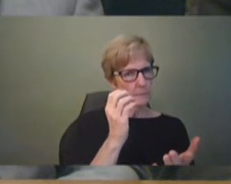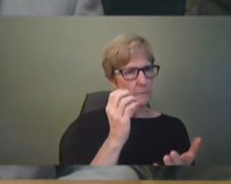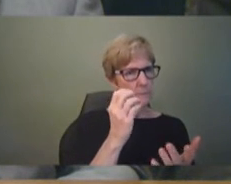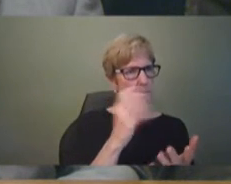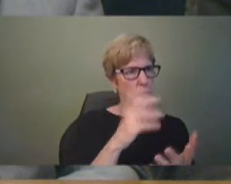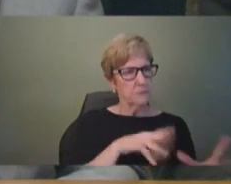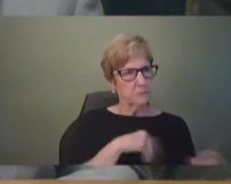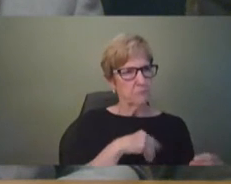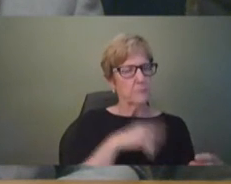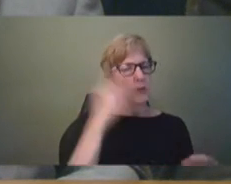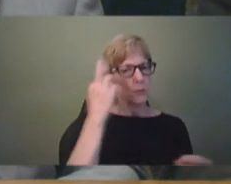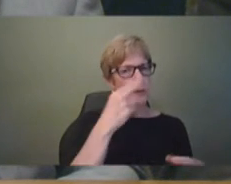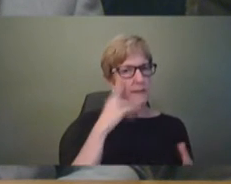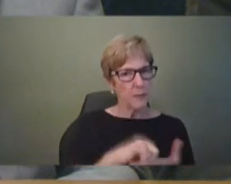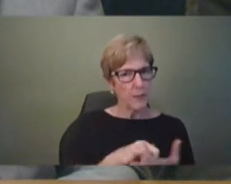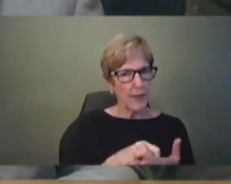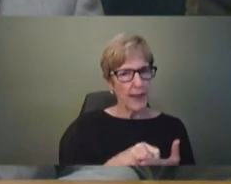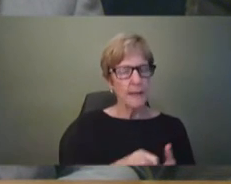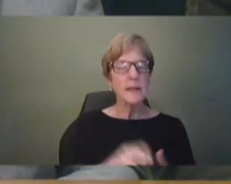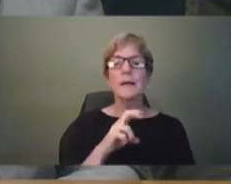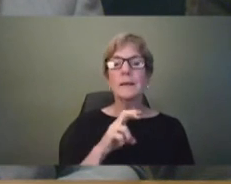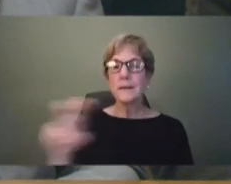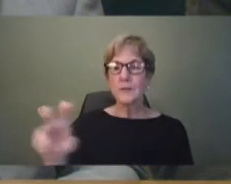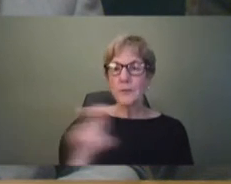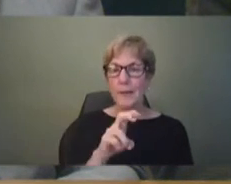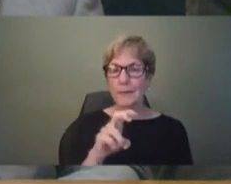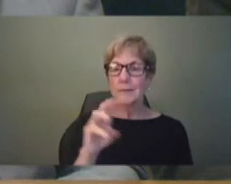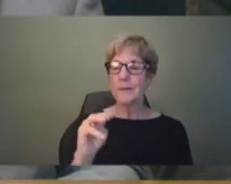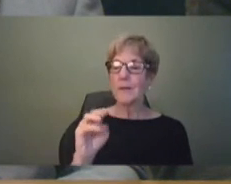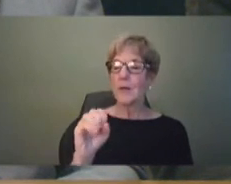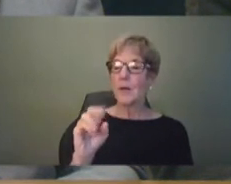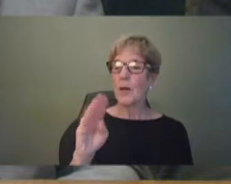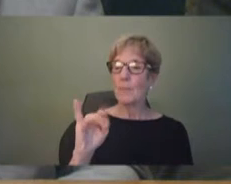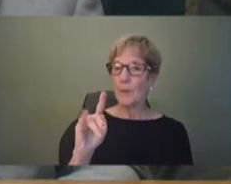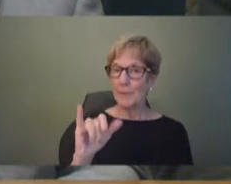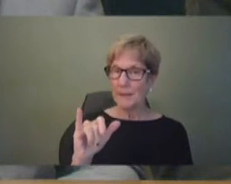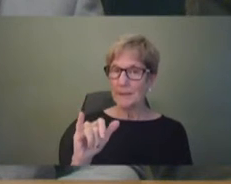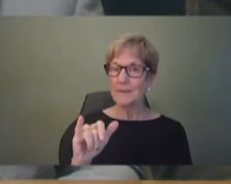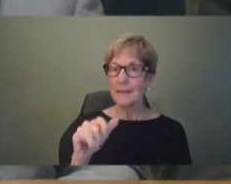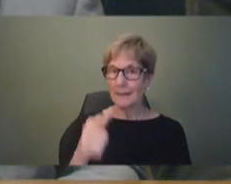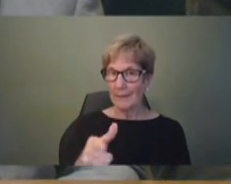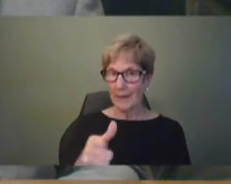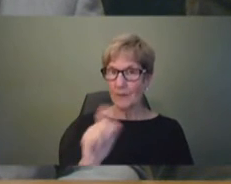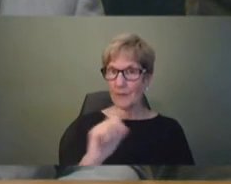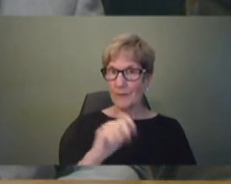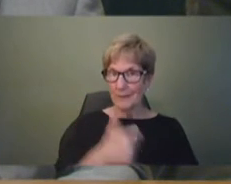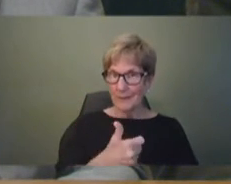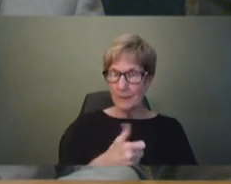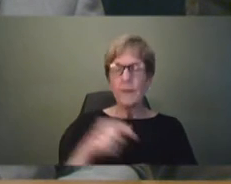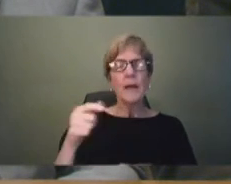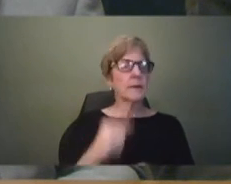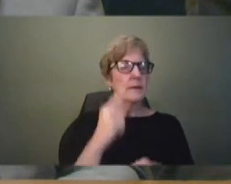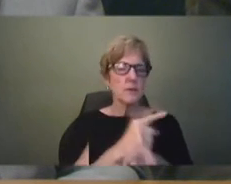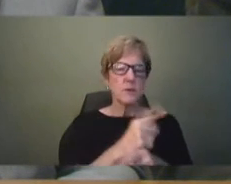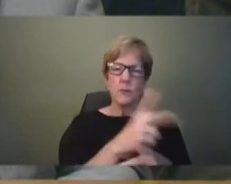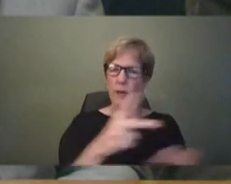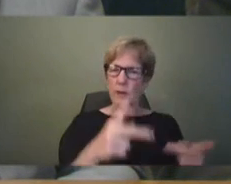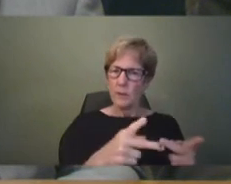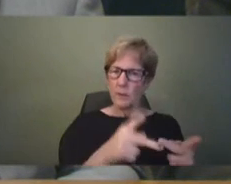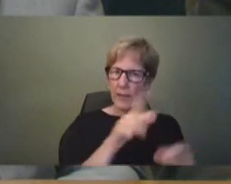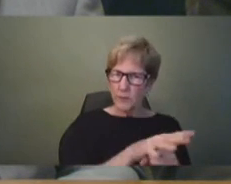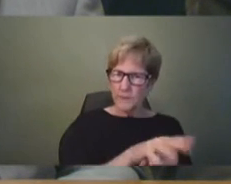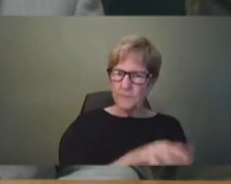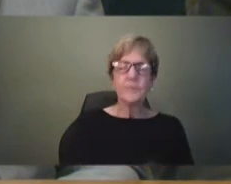look at the transit and Mobility infrastructure that you have in place this is the right location I mentioned showing you